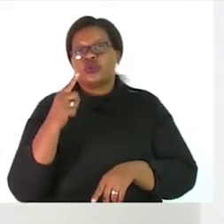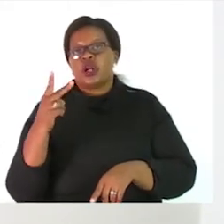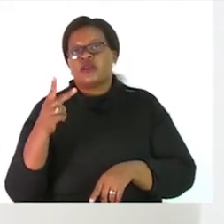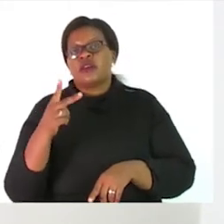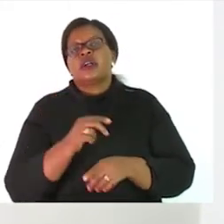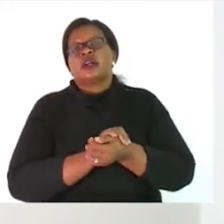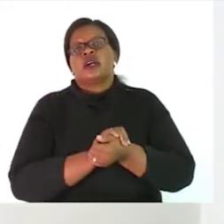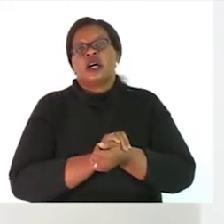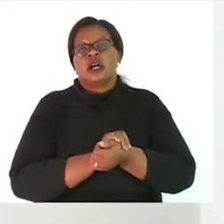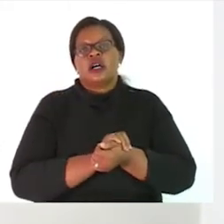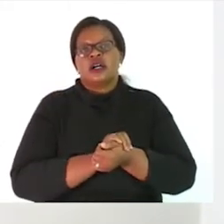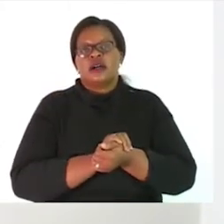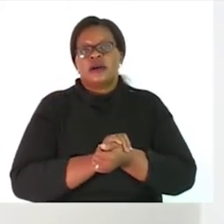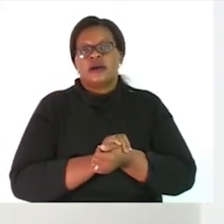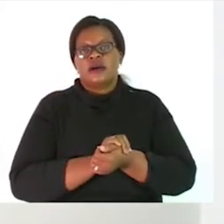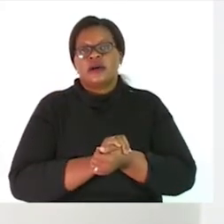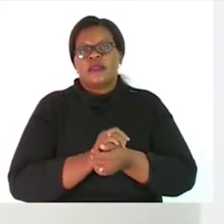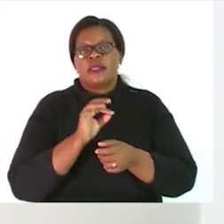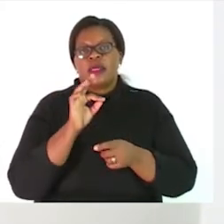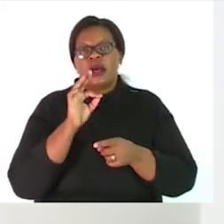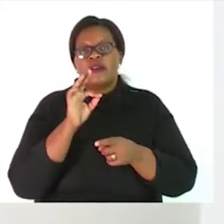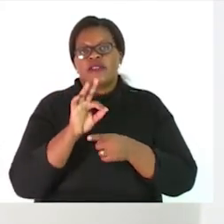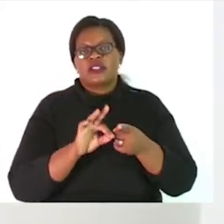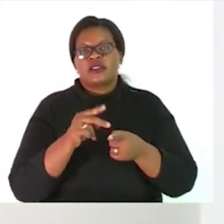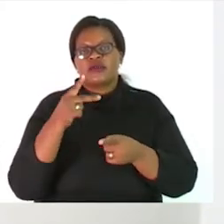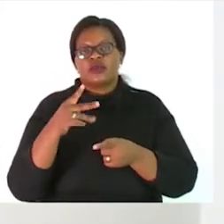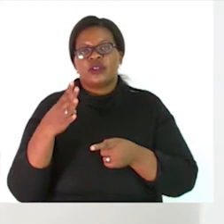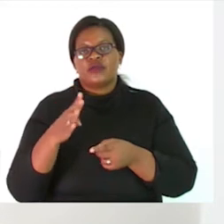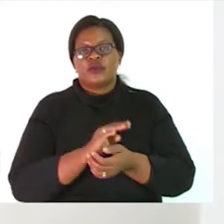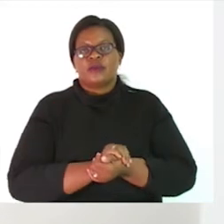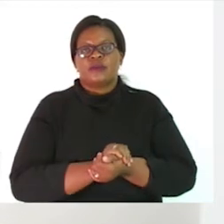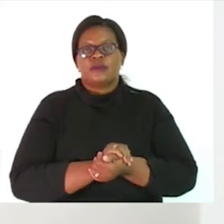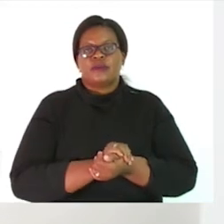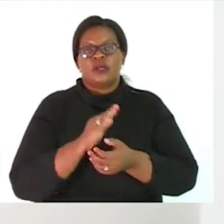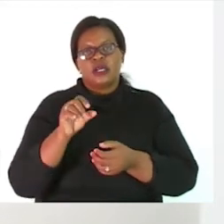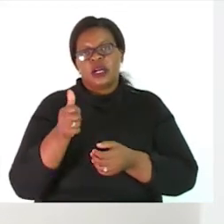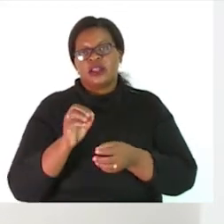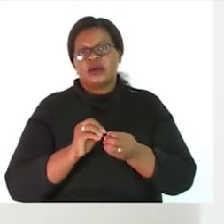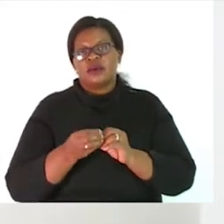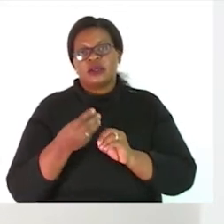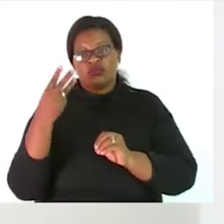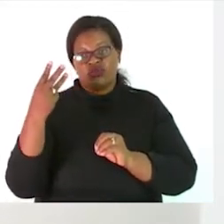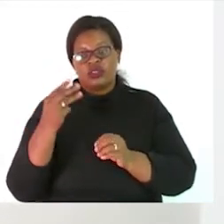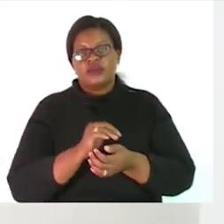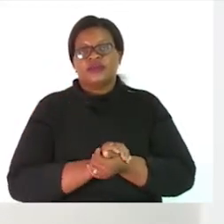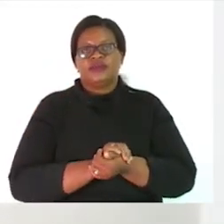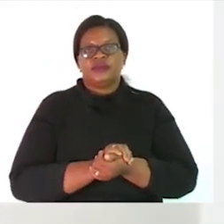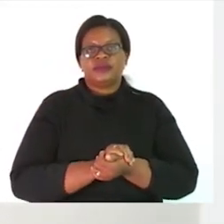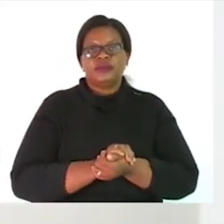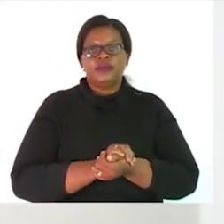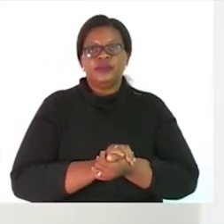24, 2 as well as 12 are factors of 24. Any other numbers? 3,